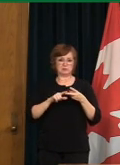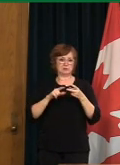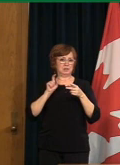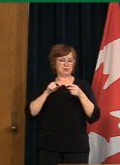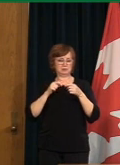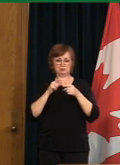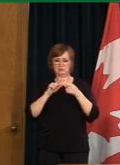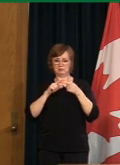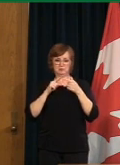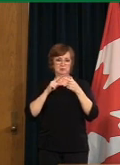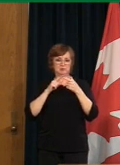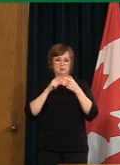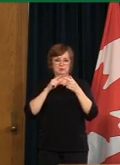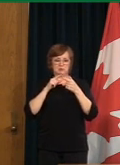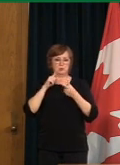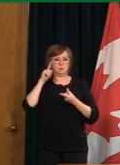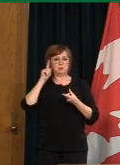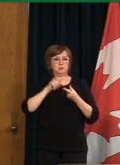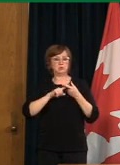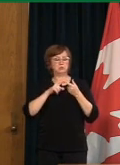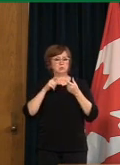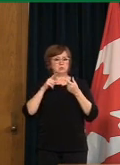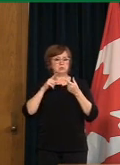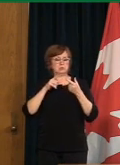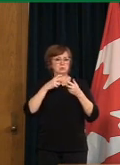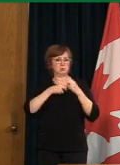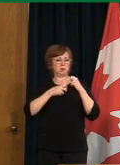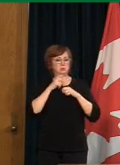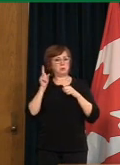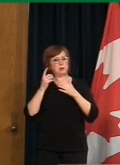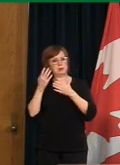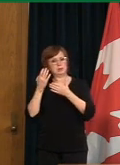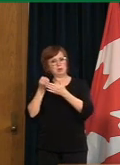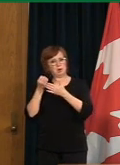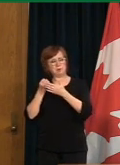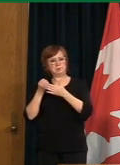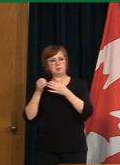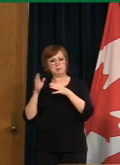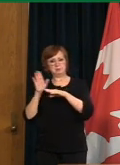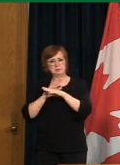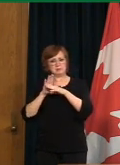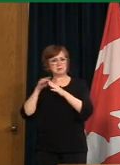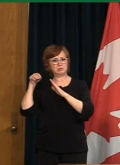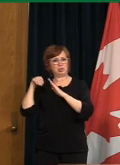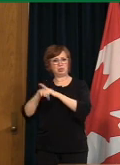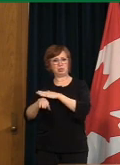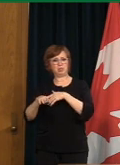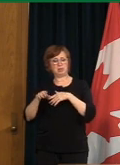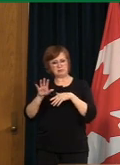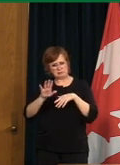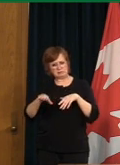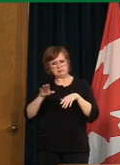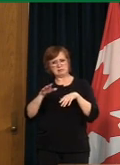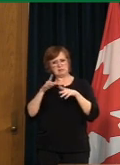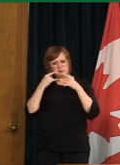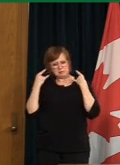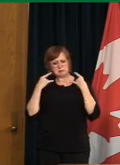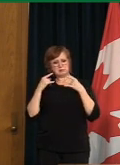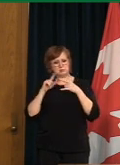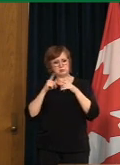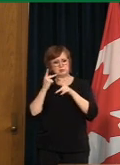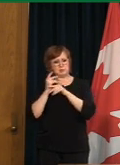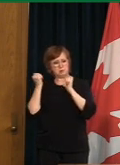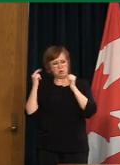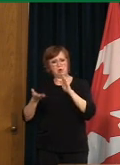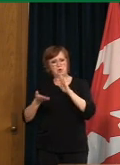we can actually keep the economic sectors, the retail sectors of our economy open. And it's to ensure, first and foremost, that we're able